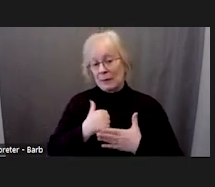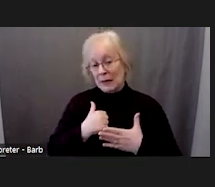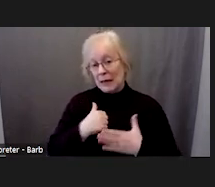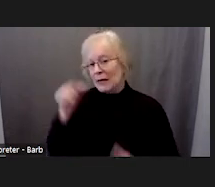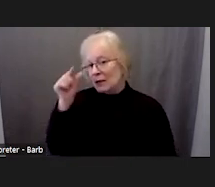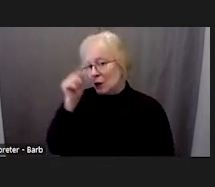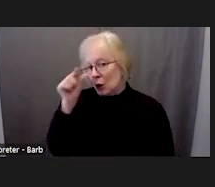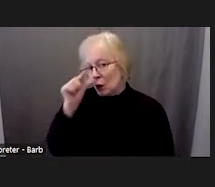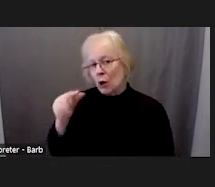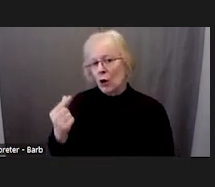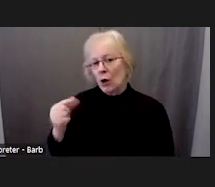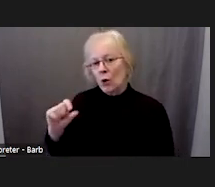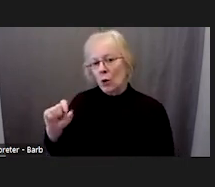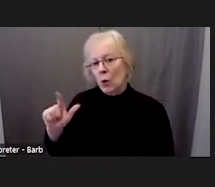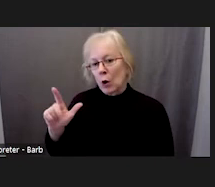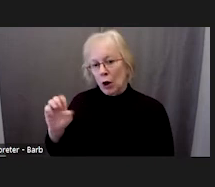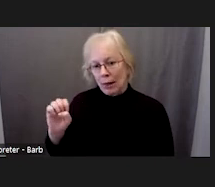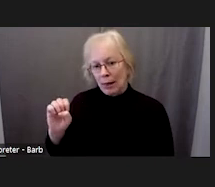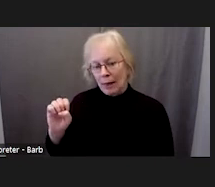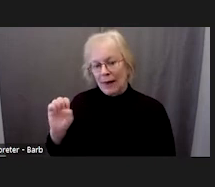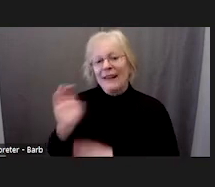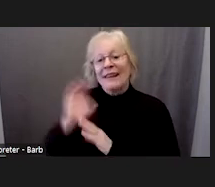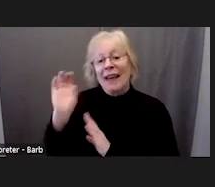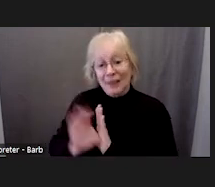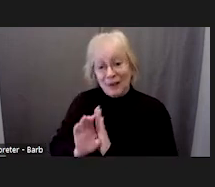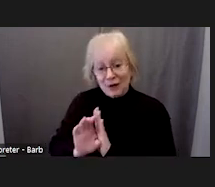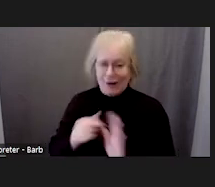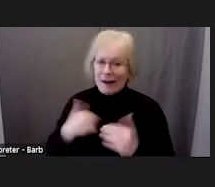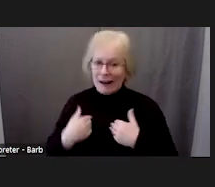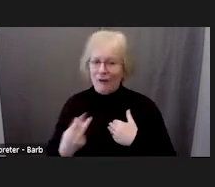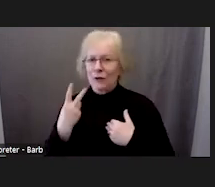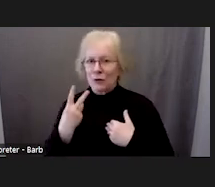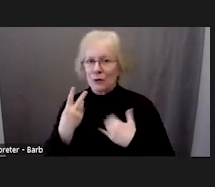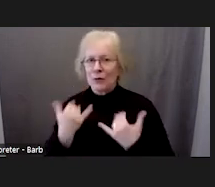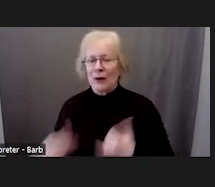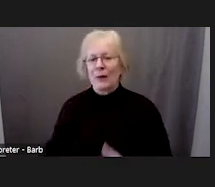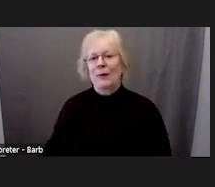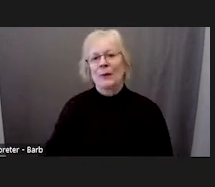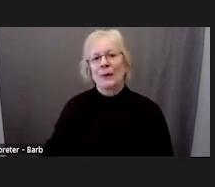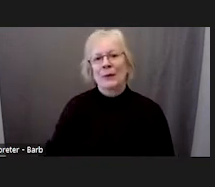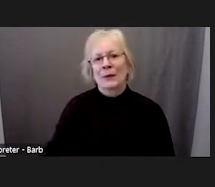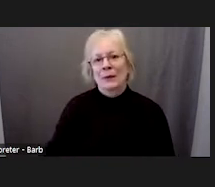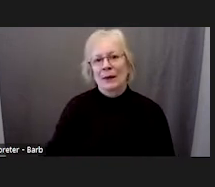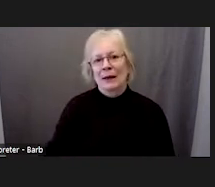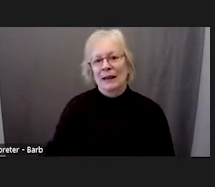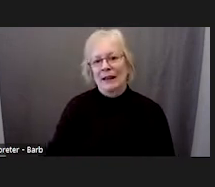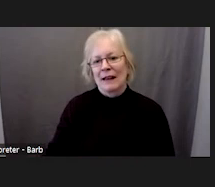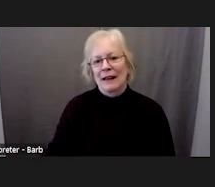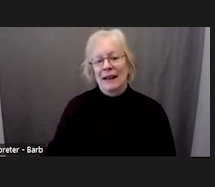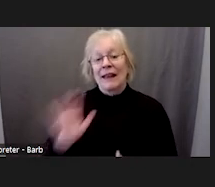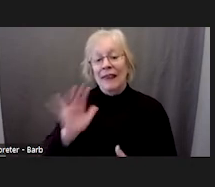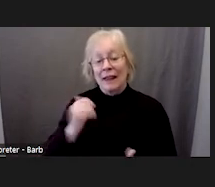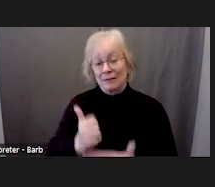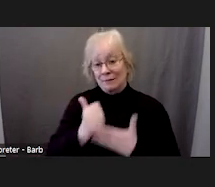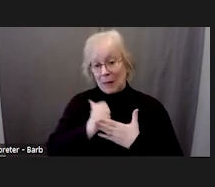I also own the podcast business. And what's been helping me keep a structured schedule is